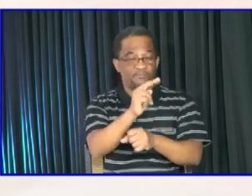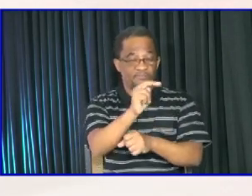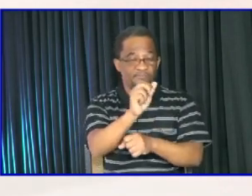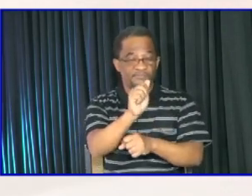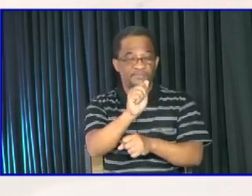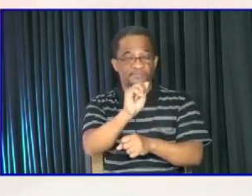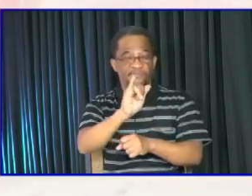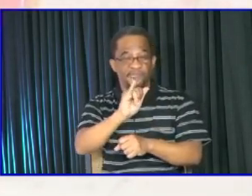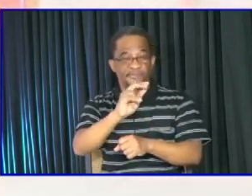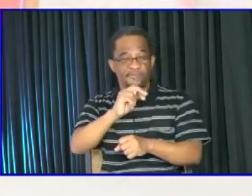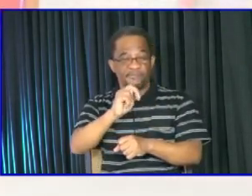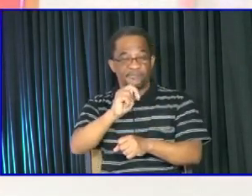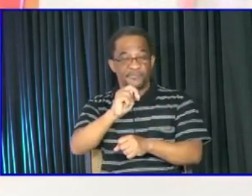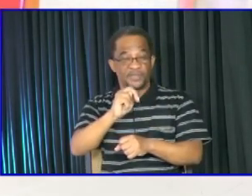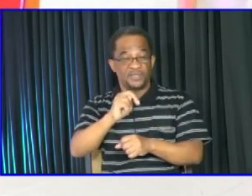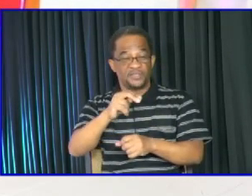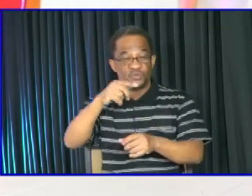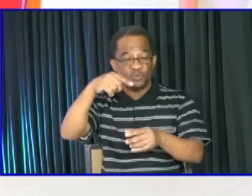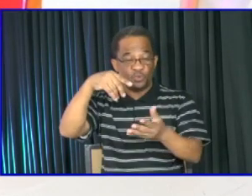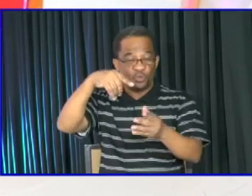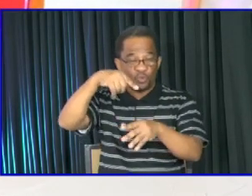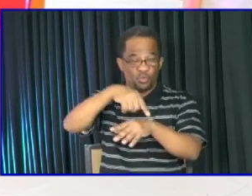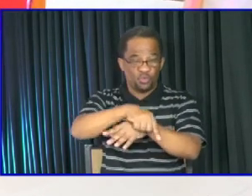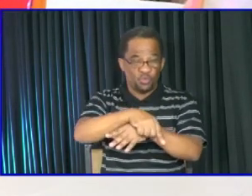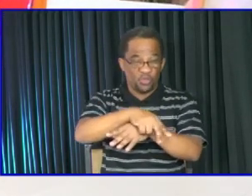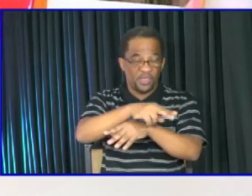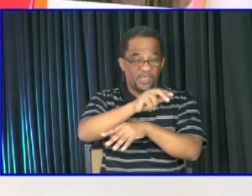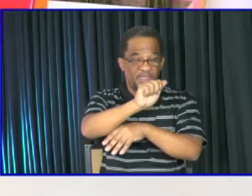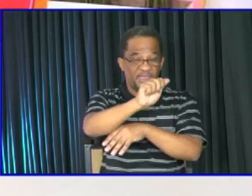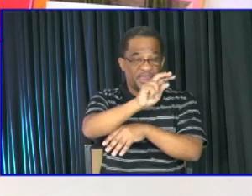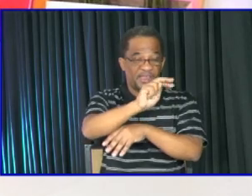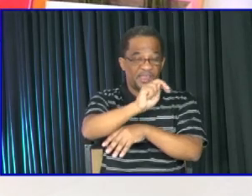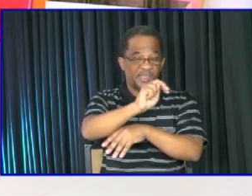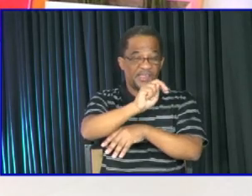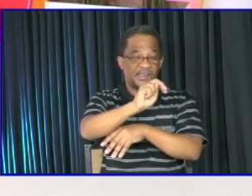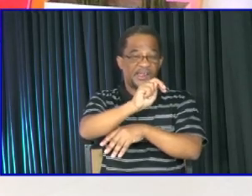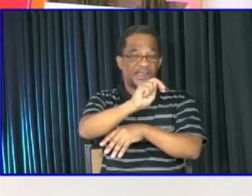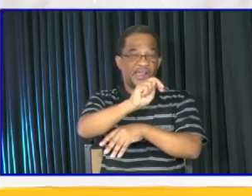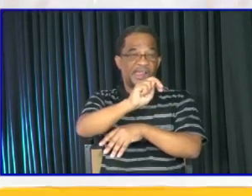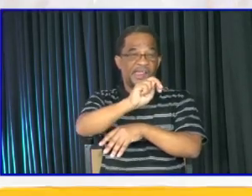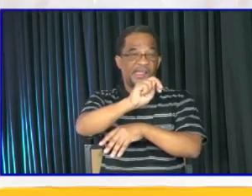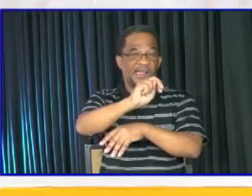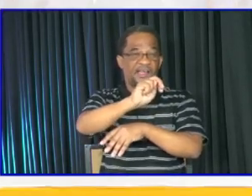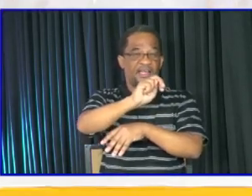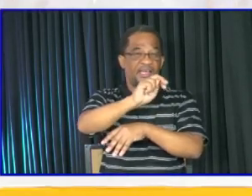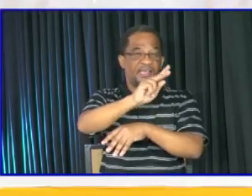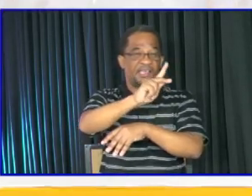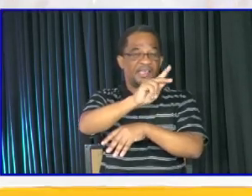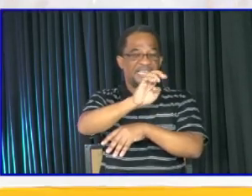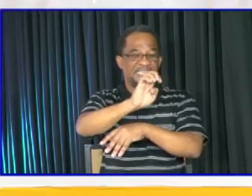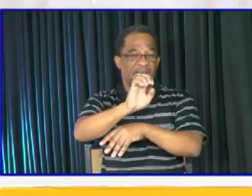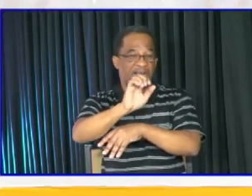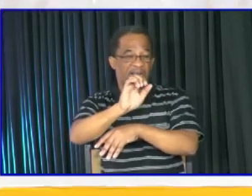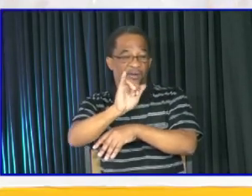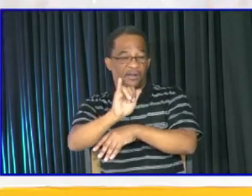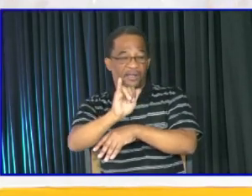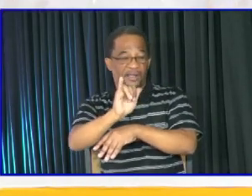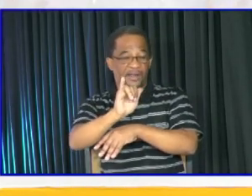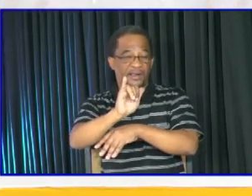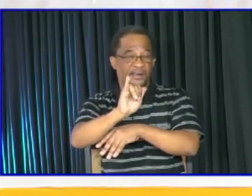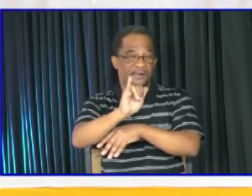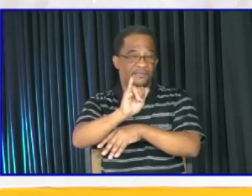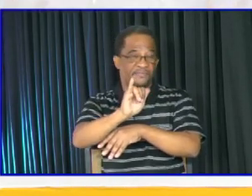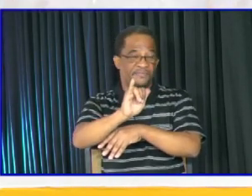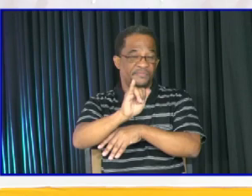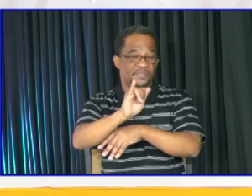ankles. My beloved brothers and sisters, if that was bad,